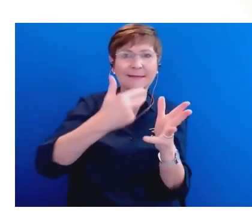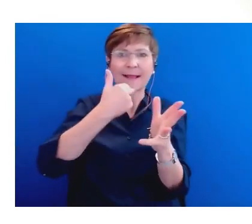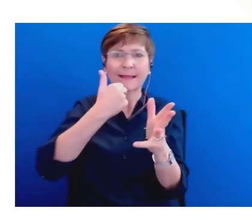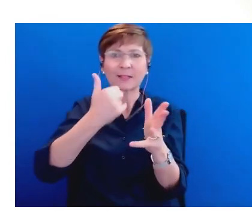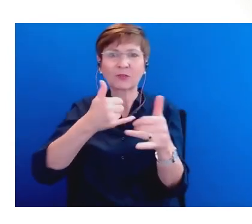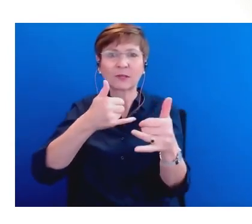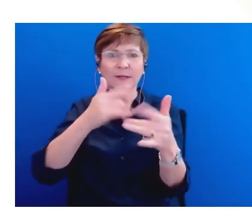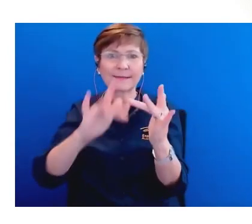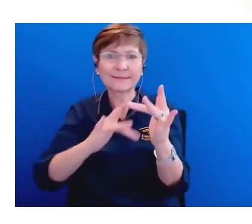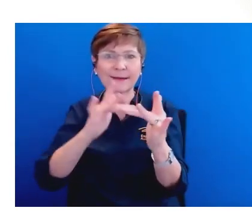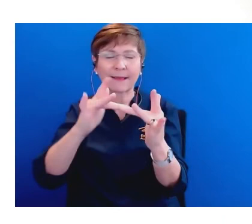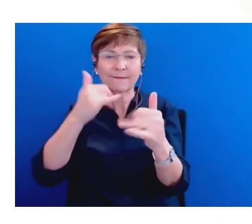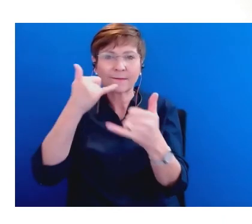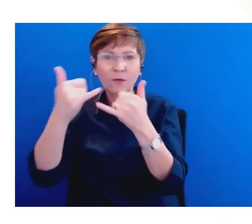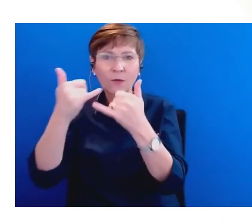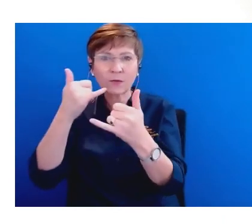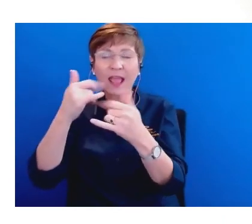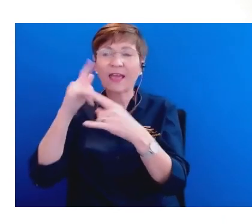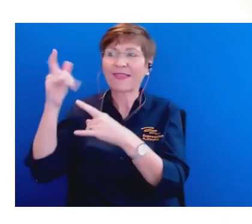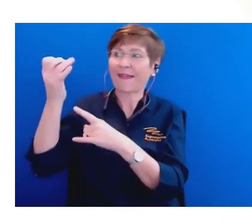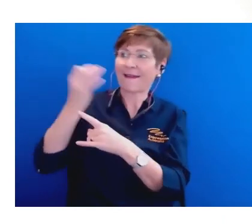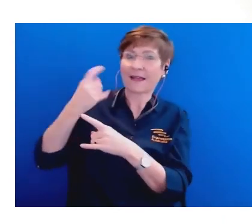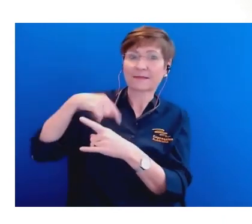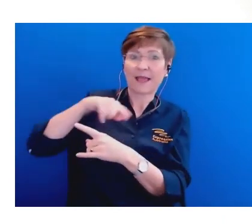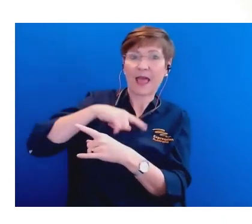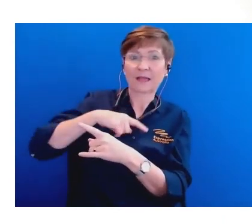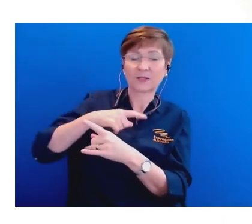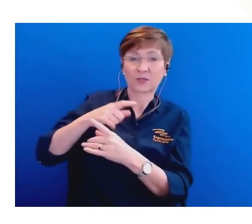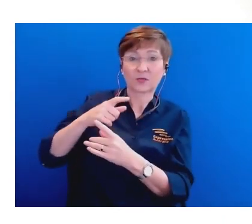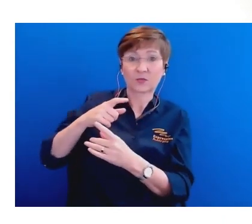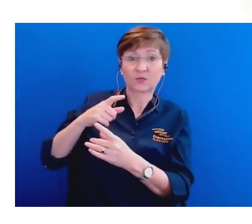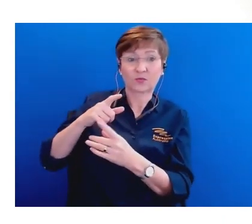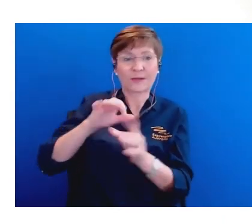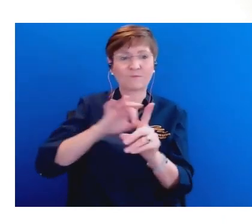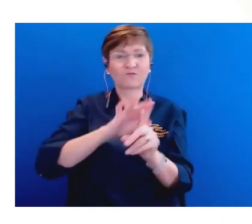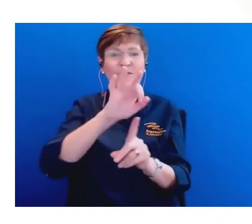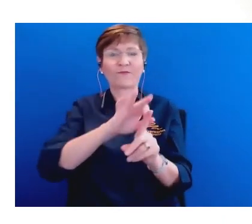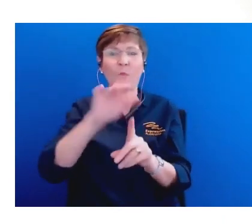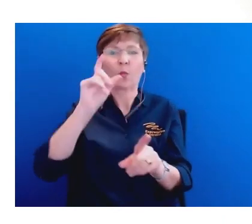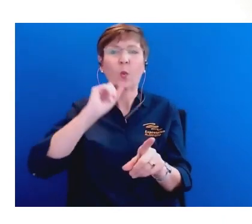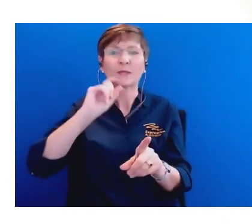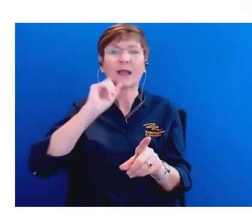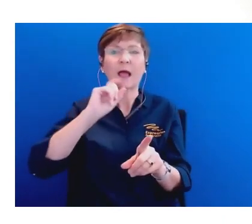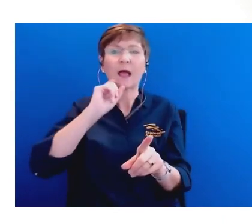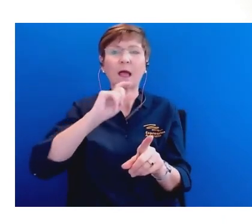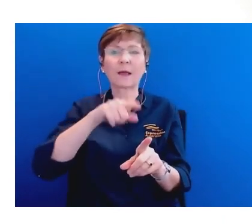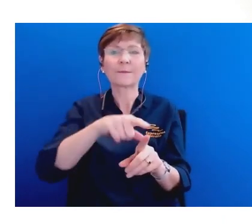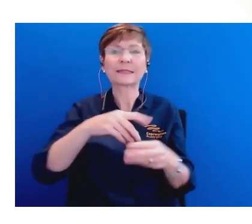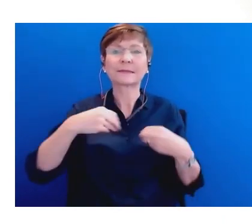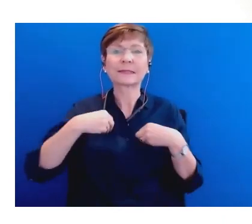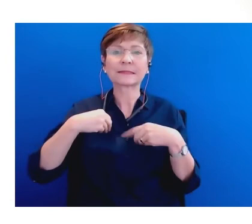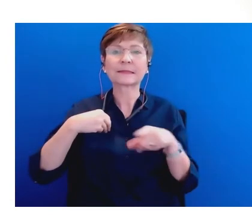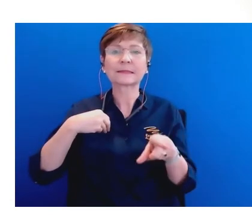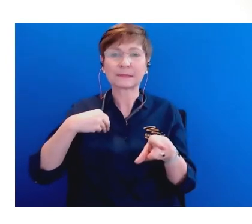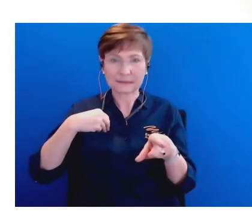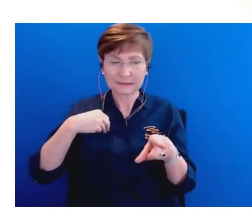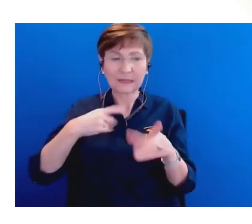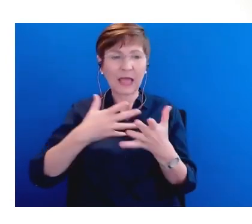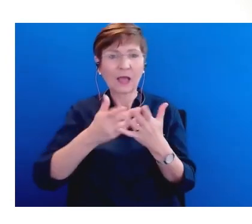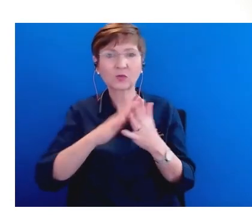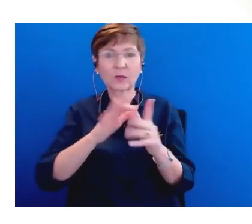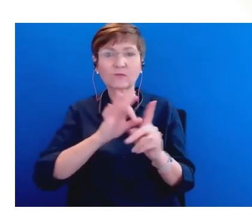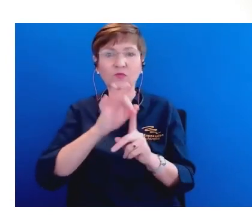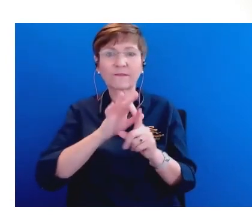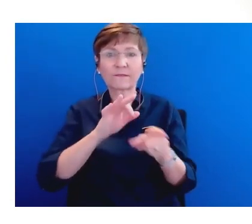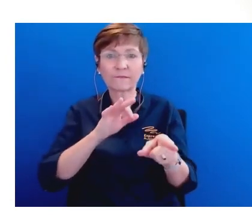tailored guidance for the water industry about improving their processes and practices. And again, we've developed quite practical